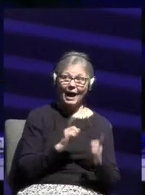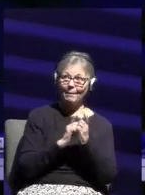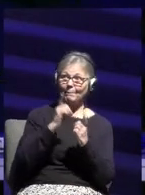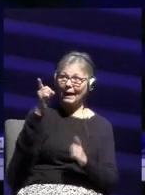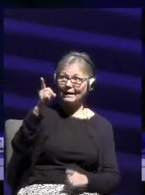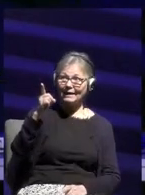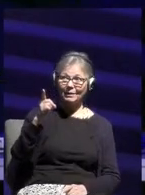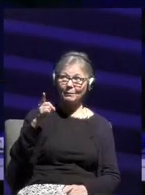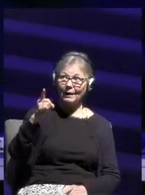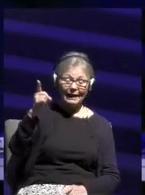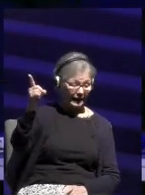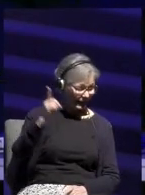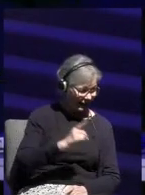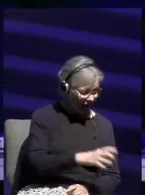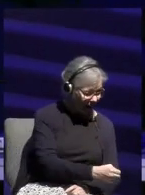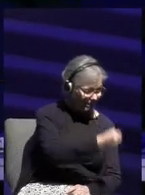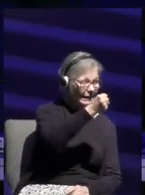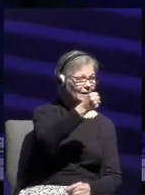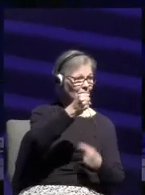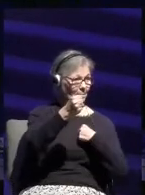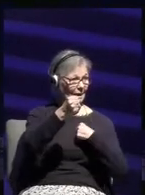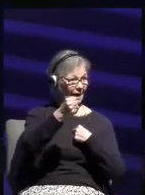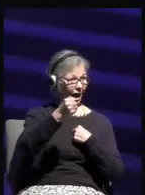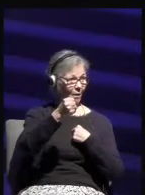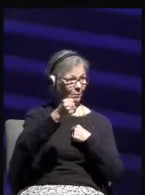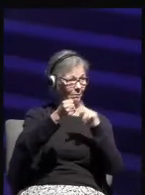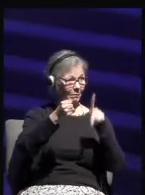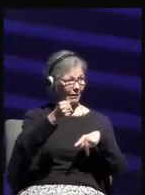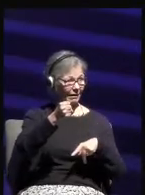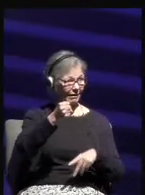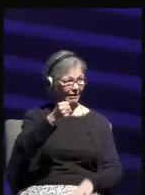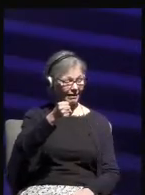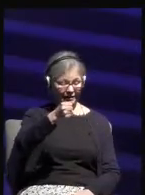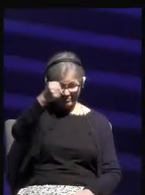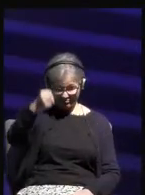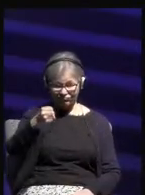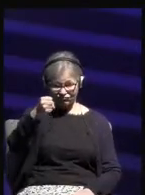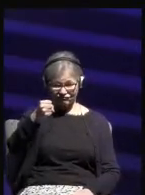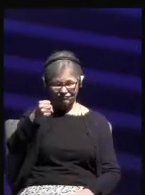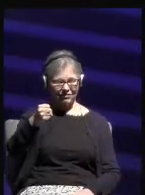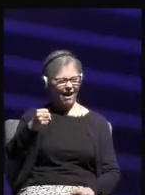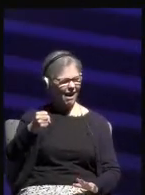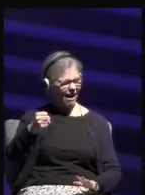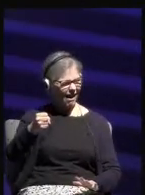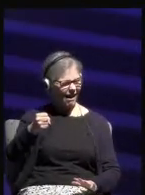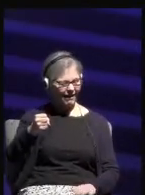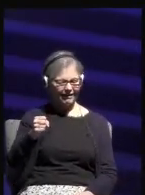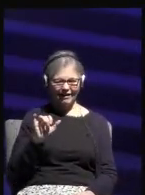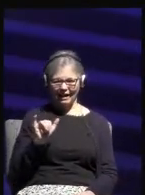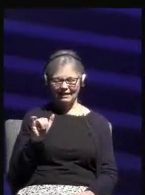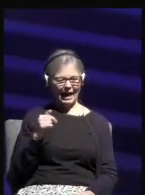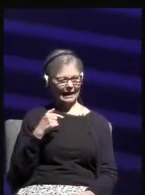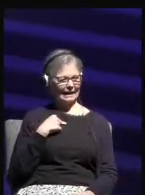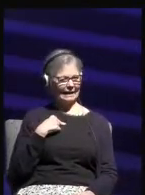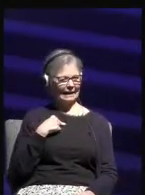he lifted me up and he picked me up. Yes, it was this as if I was living on a dunghill,